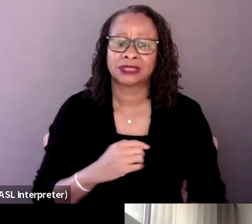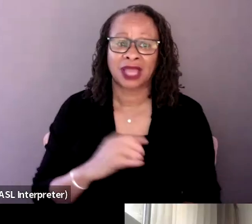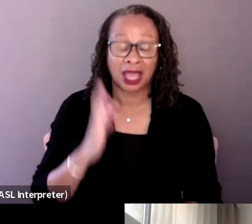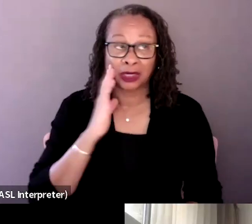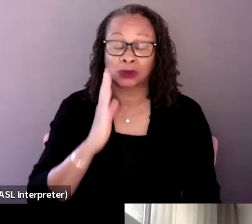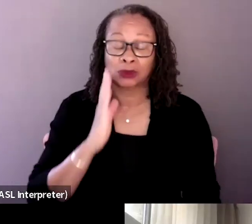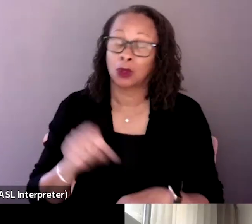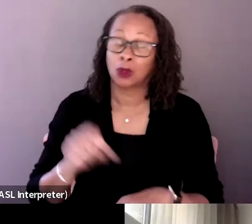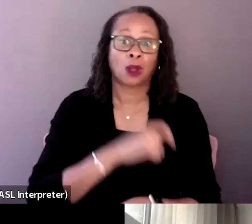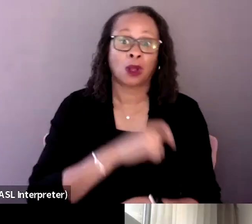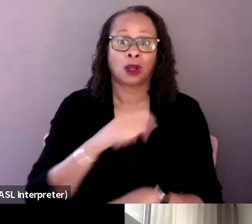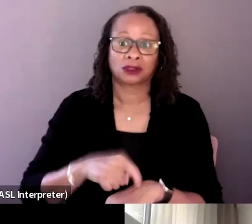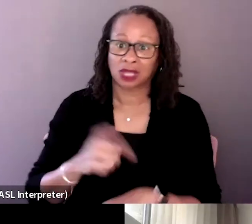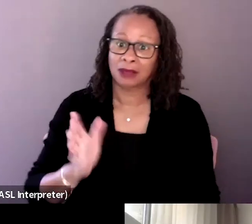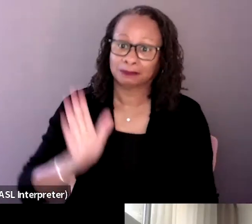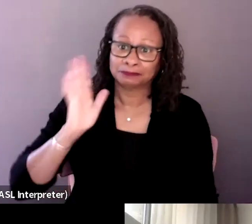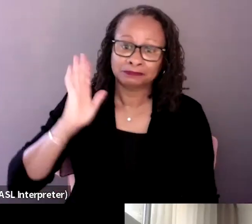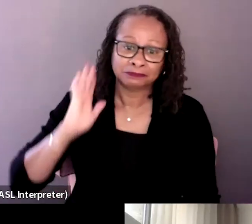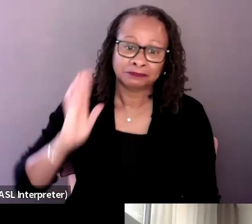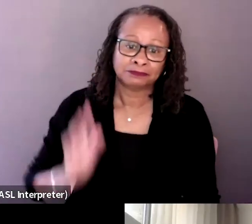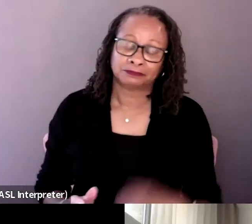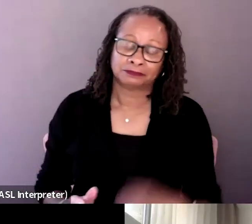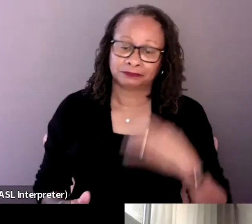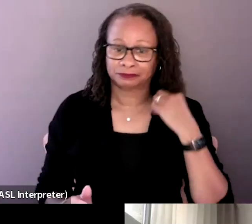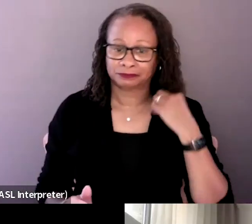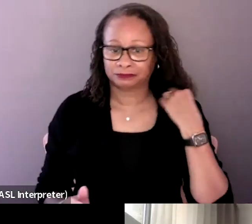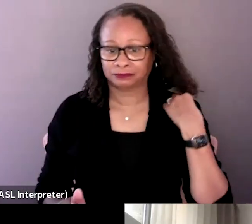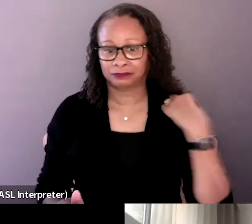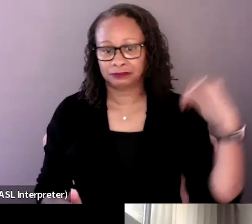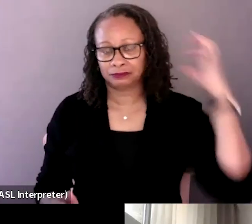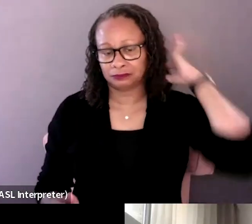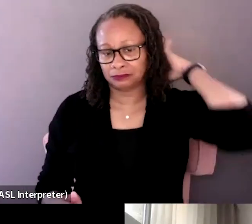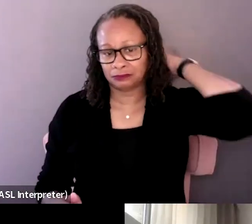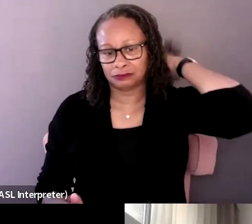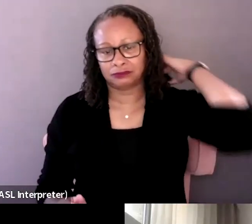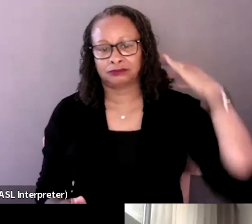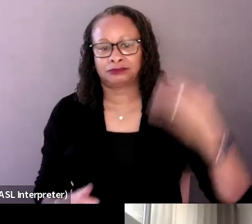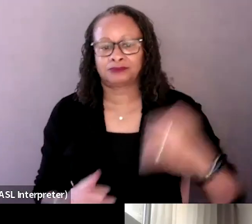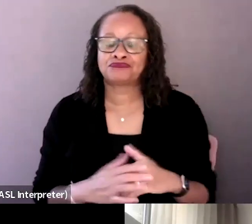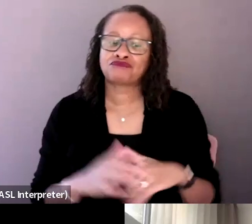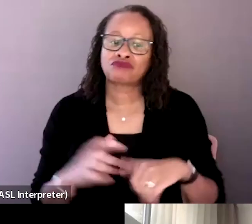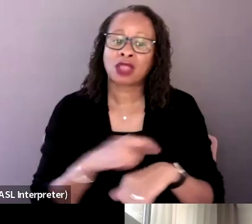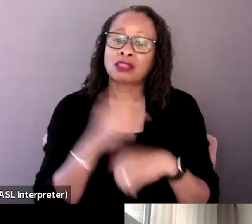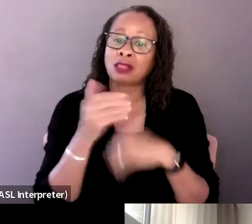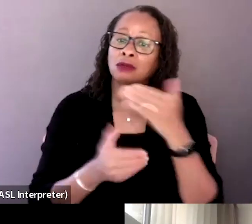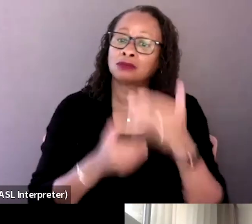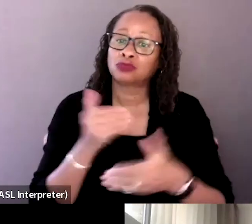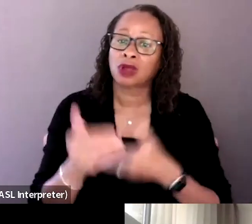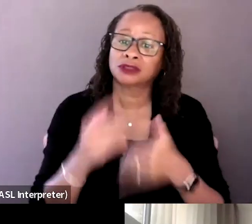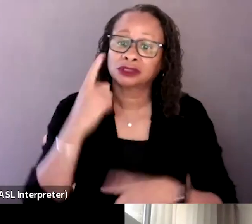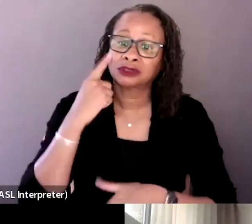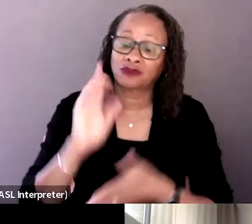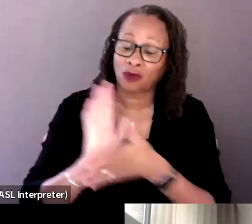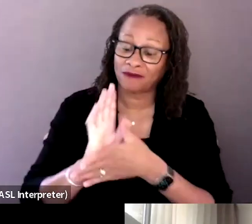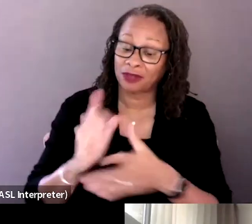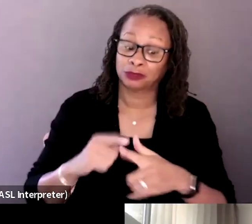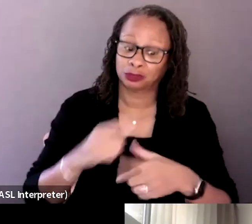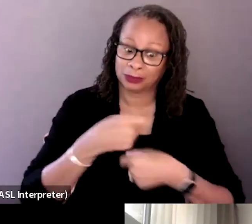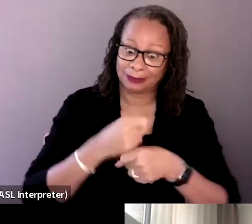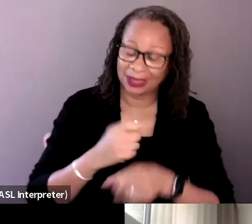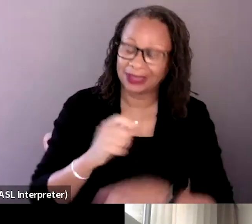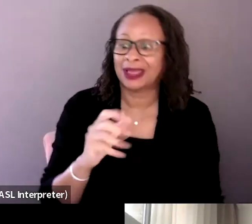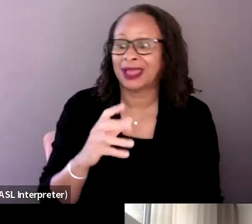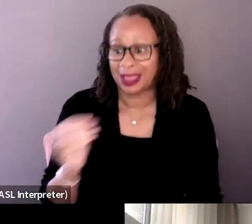time ago, because, it was a long process for this film to get made and